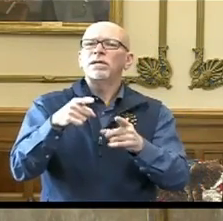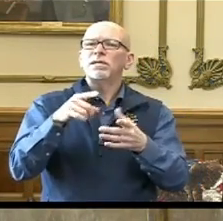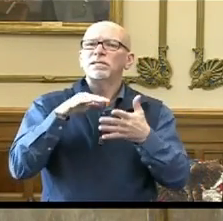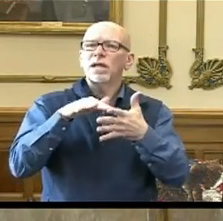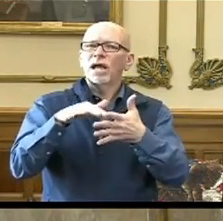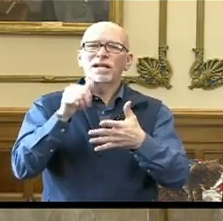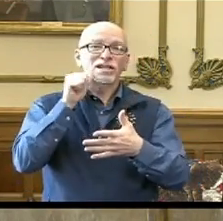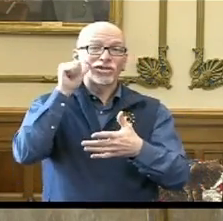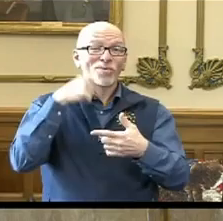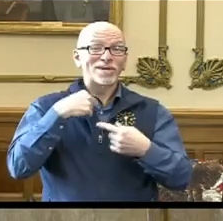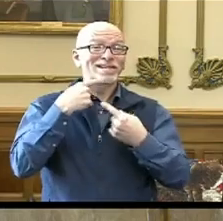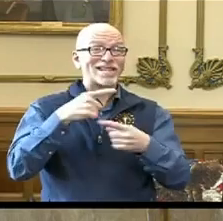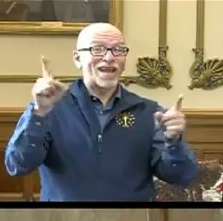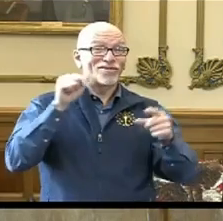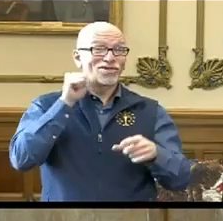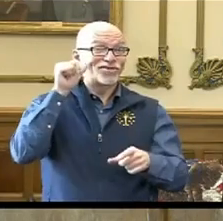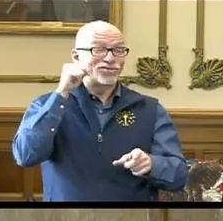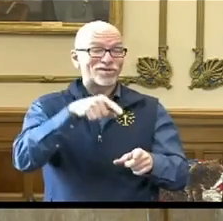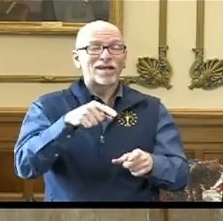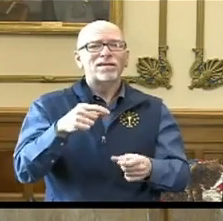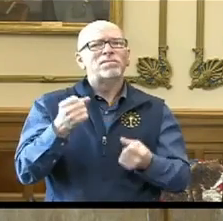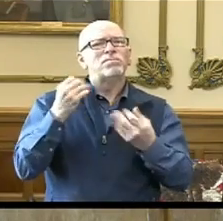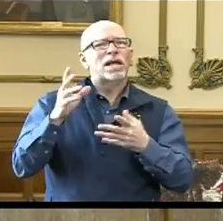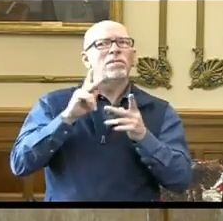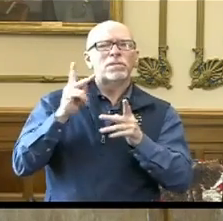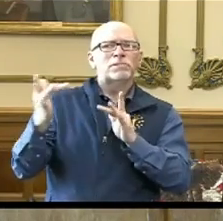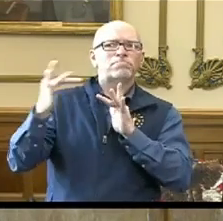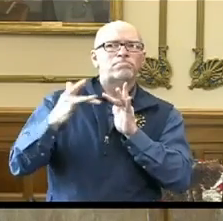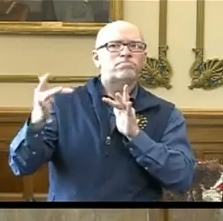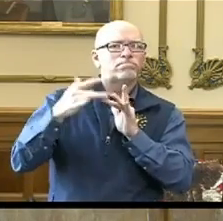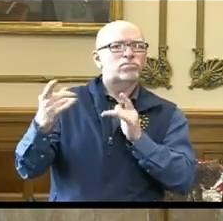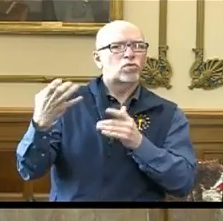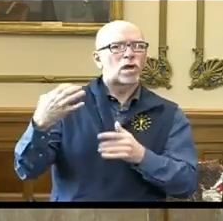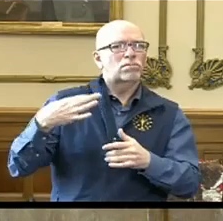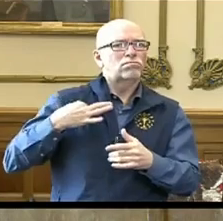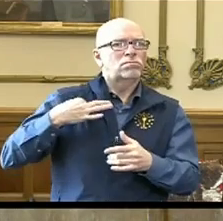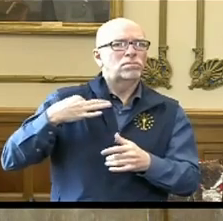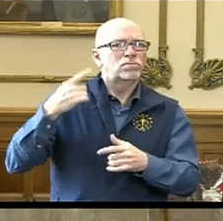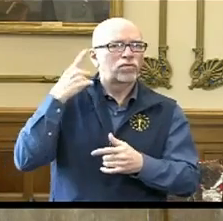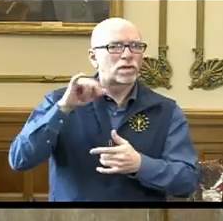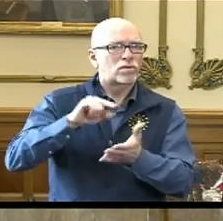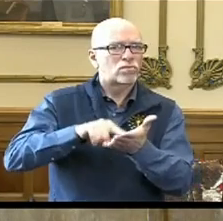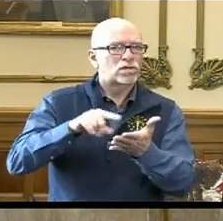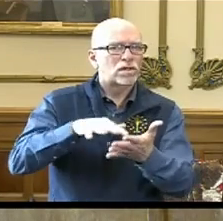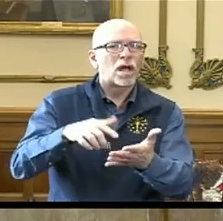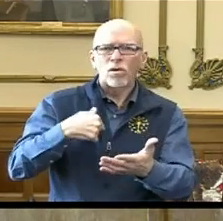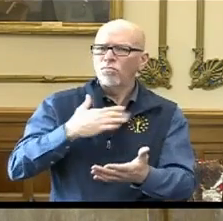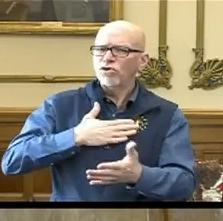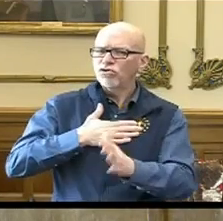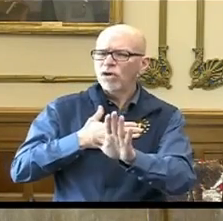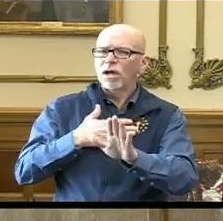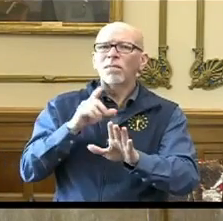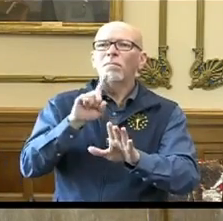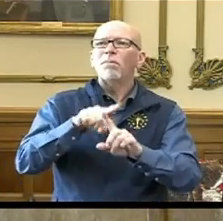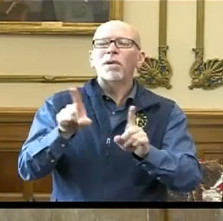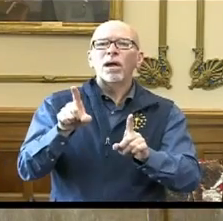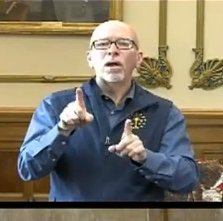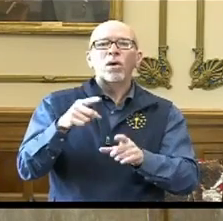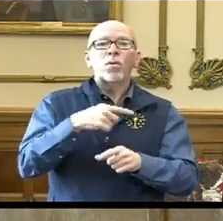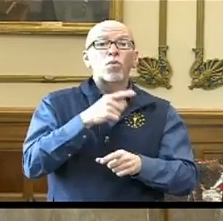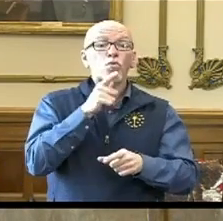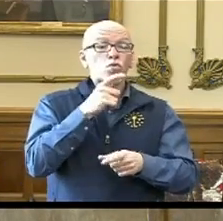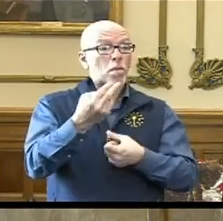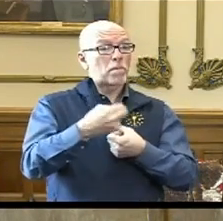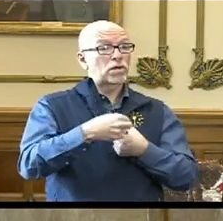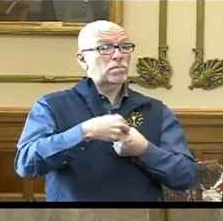we announced yesterday. We've had a number of people reach out and volunteer for this study, which we appreciate, but the participants, as we